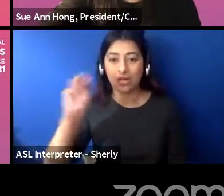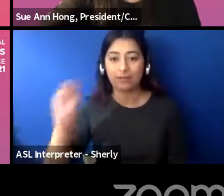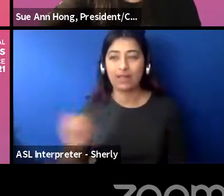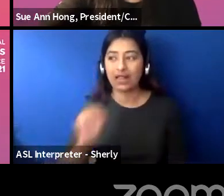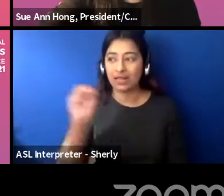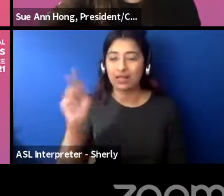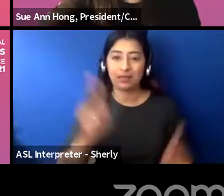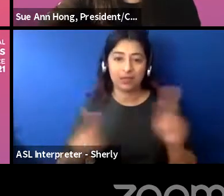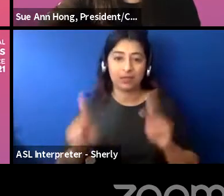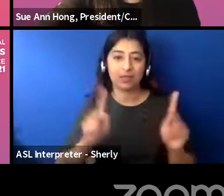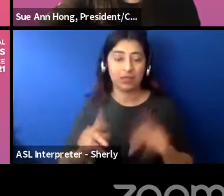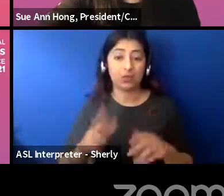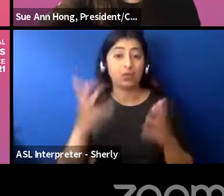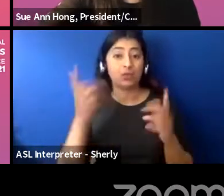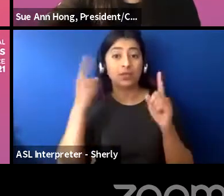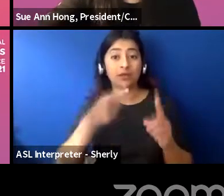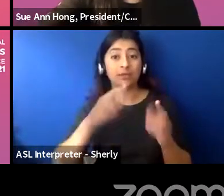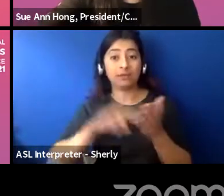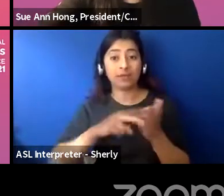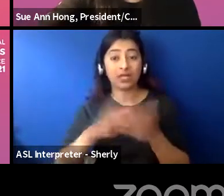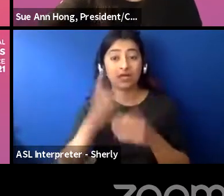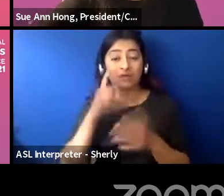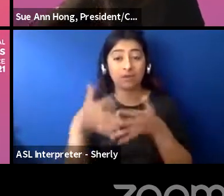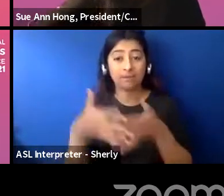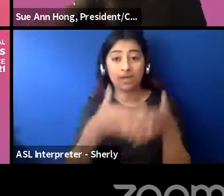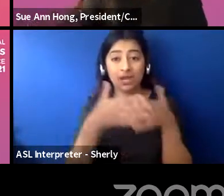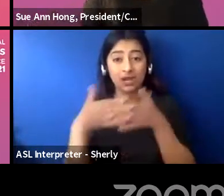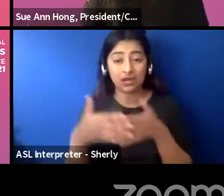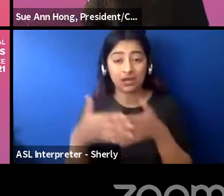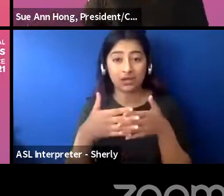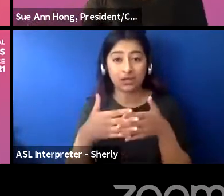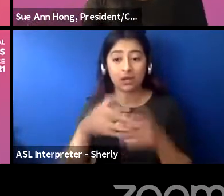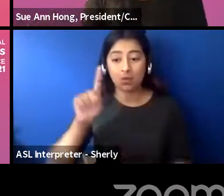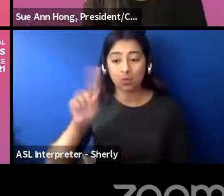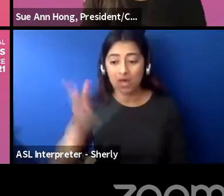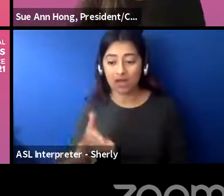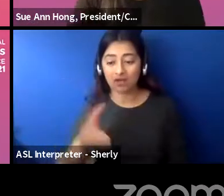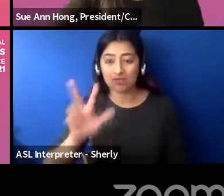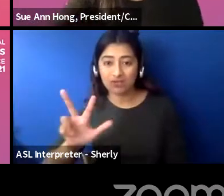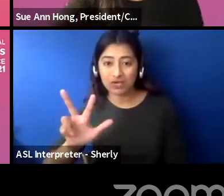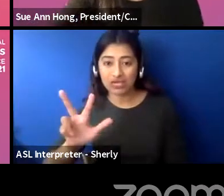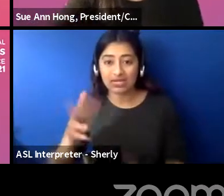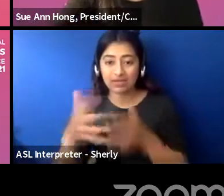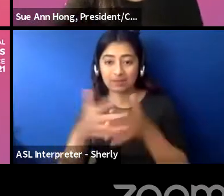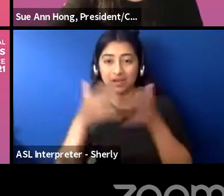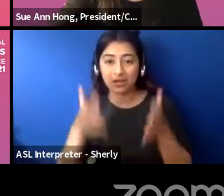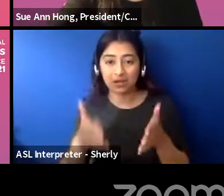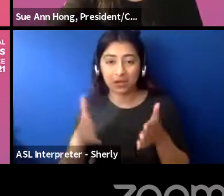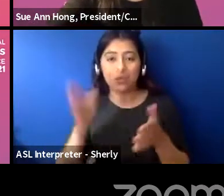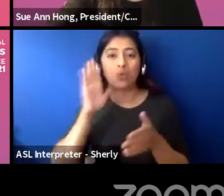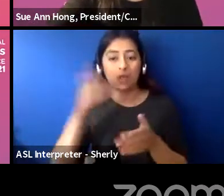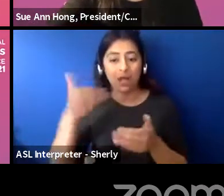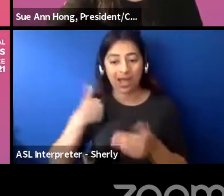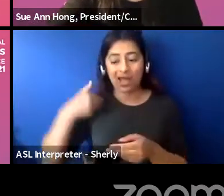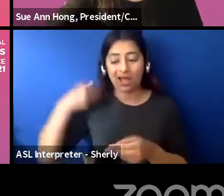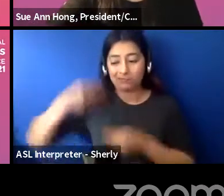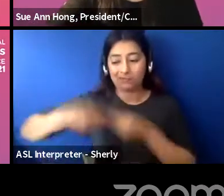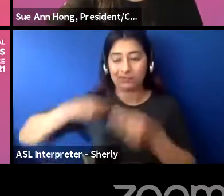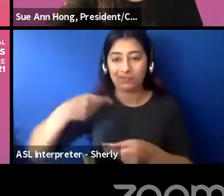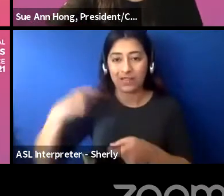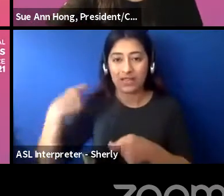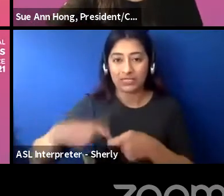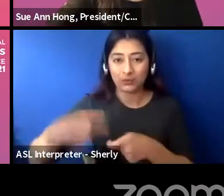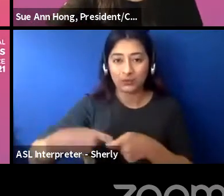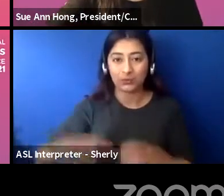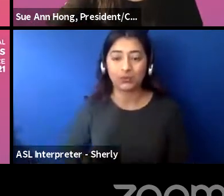that means in the context of America is that 1 in 3 Americans will be of Latino ancestry. So